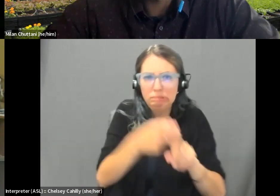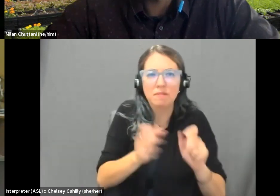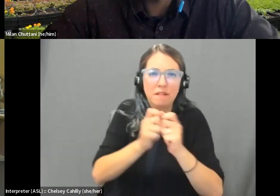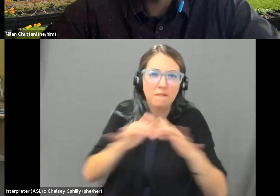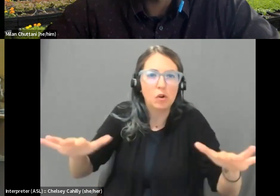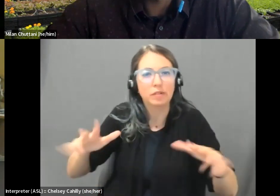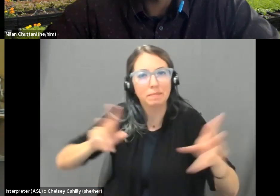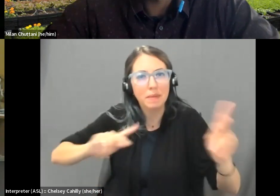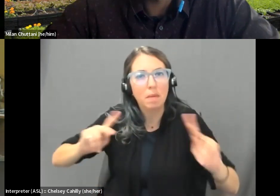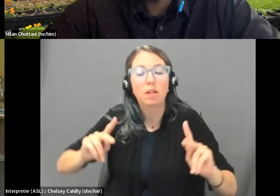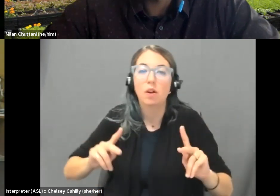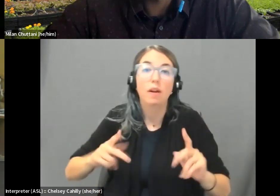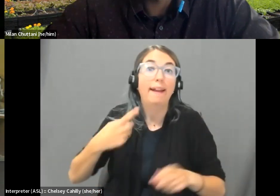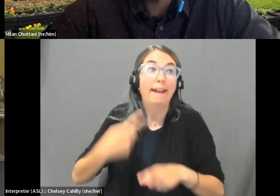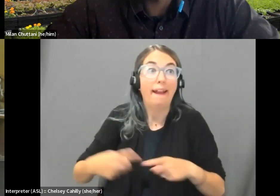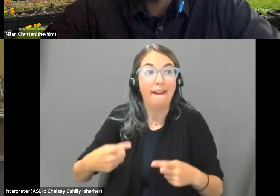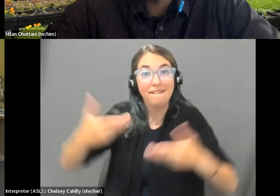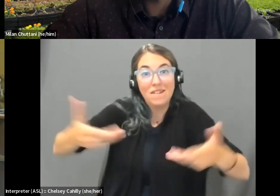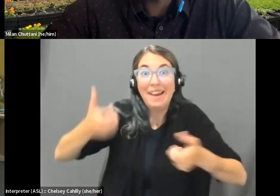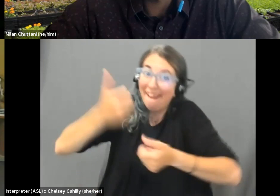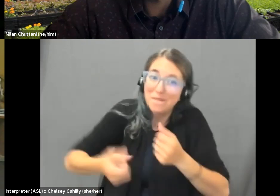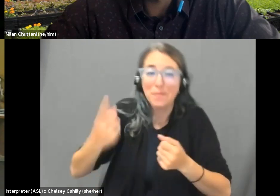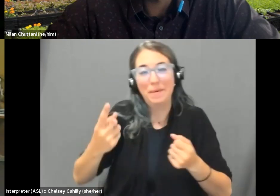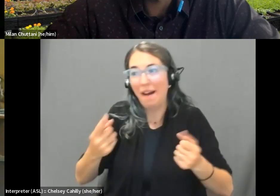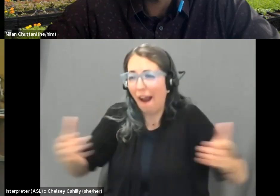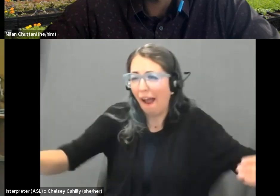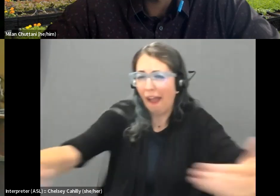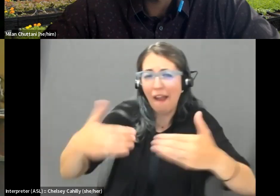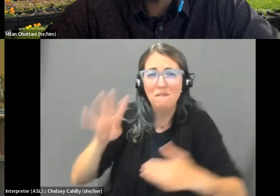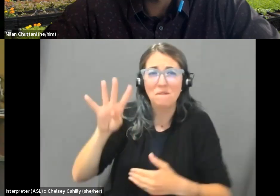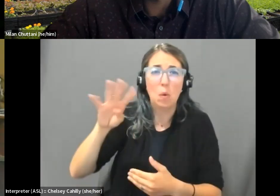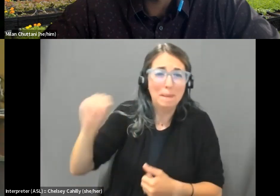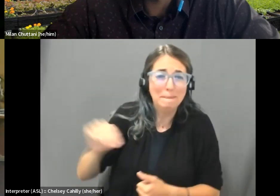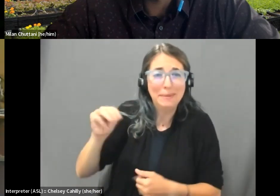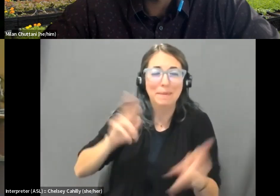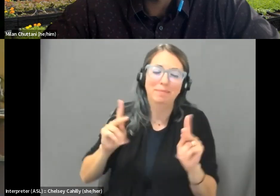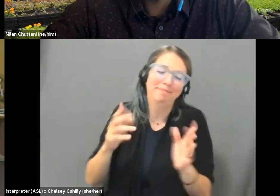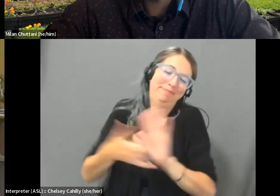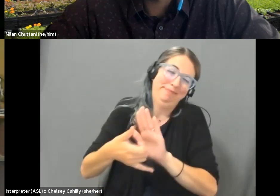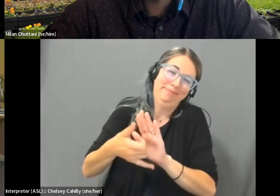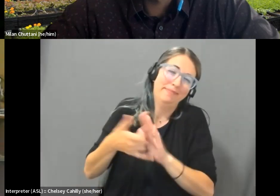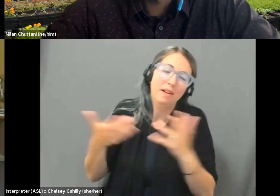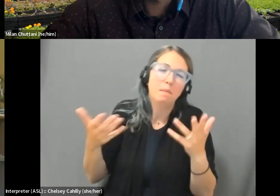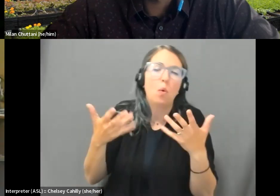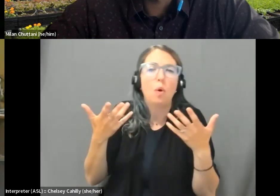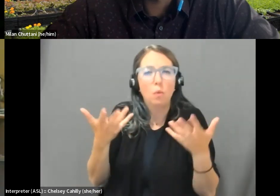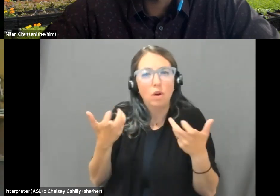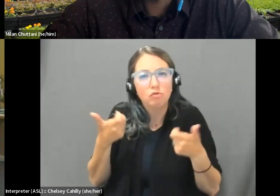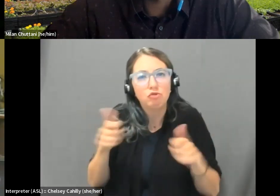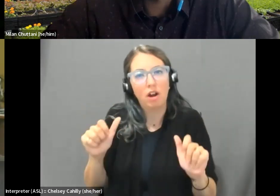and make sure we have people representing